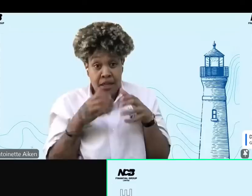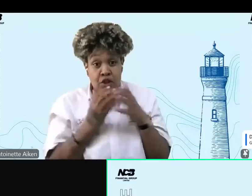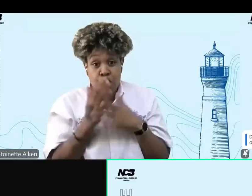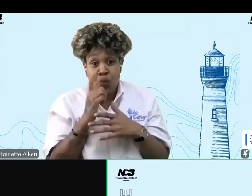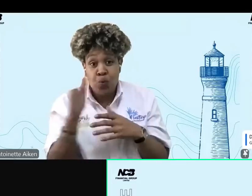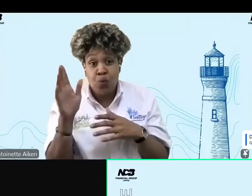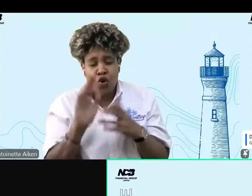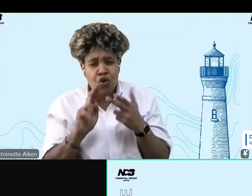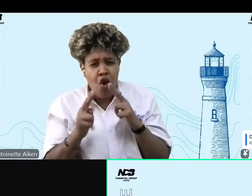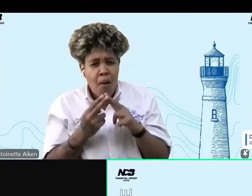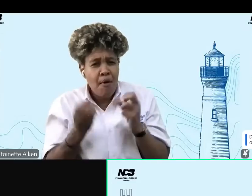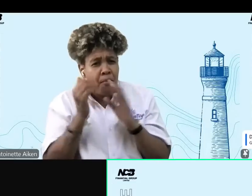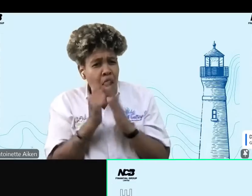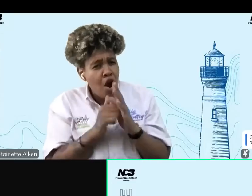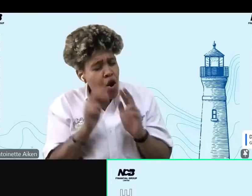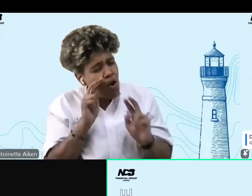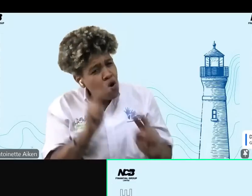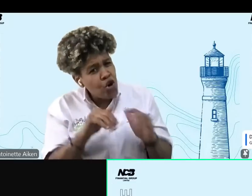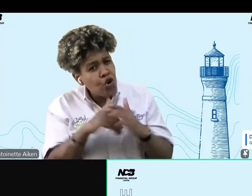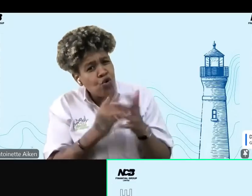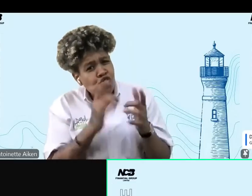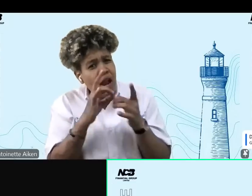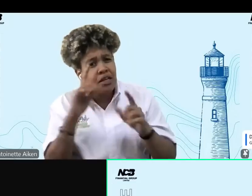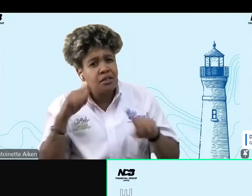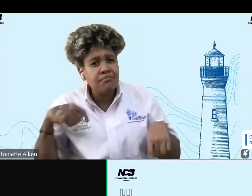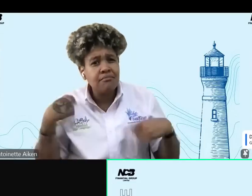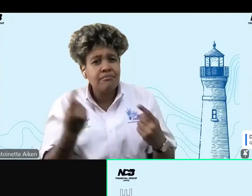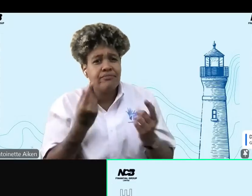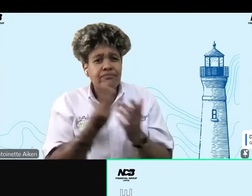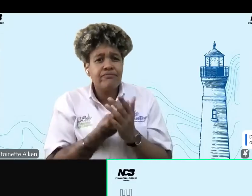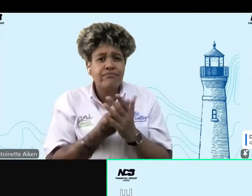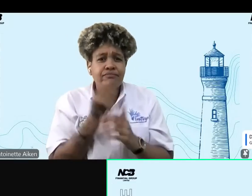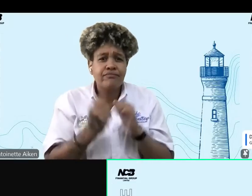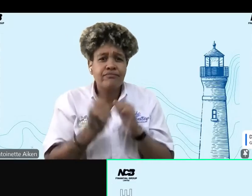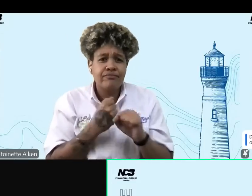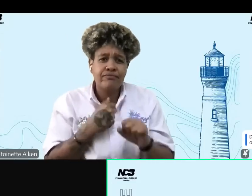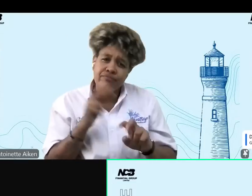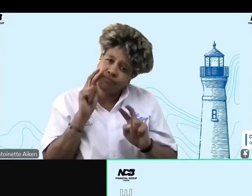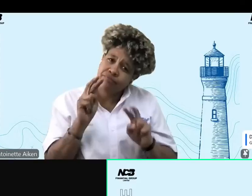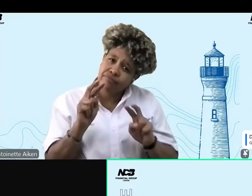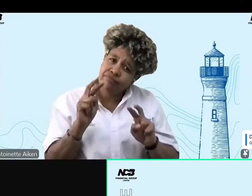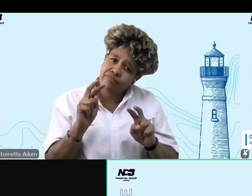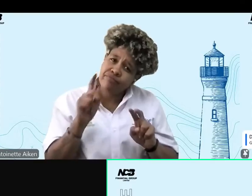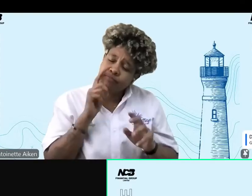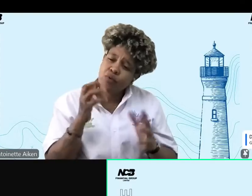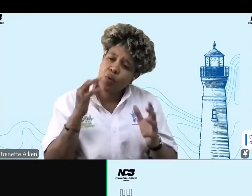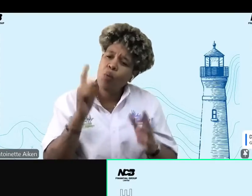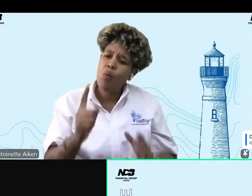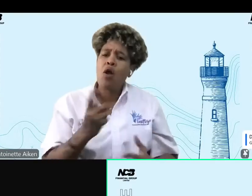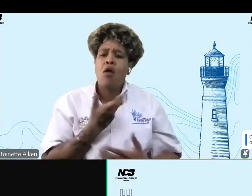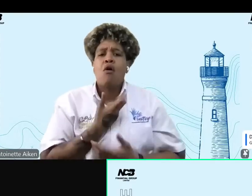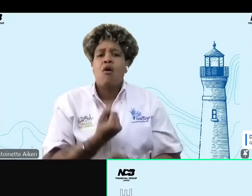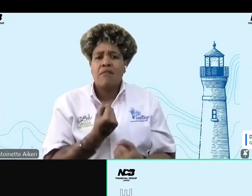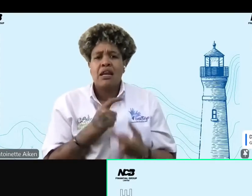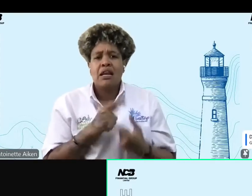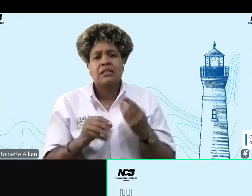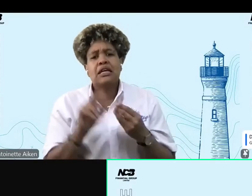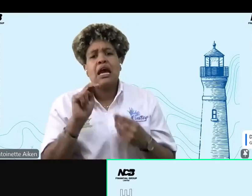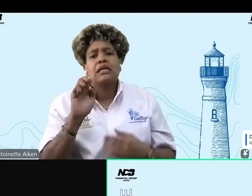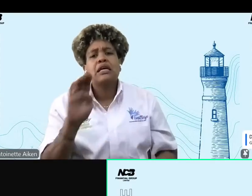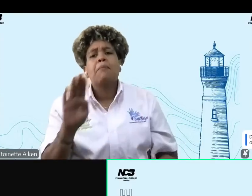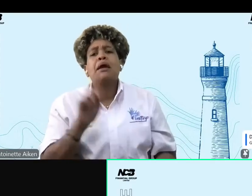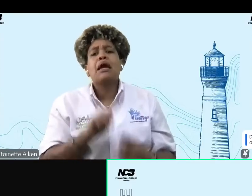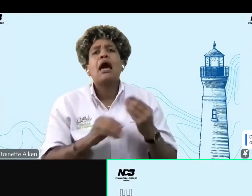virtue of number of accounts and new relationships in the past financial year. So we see that as a sign of confidence in NCB